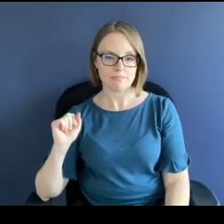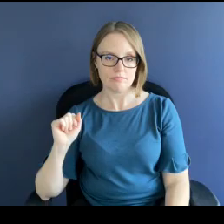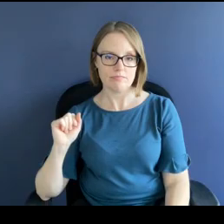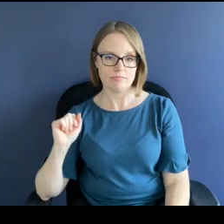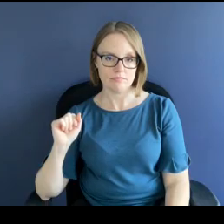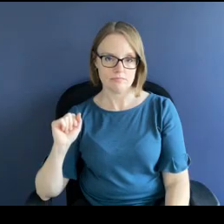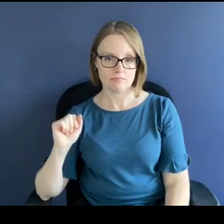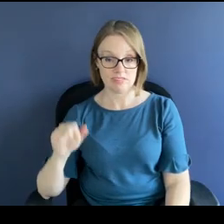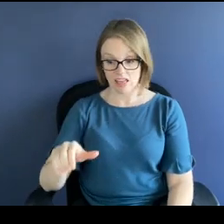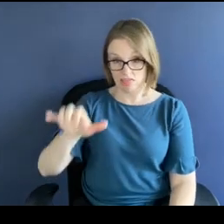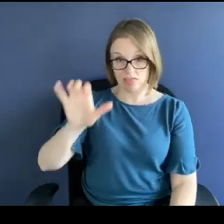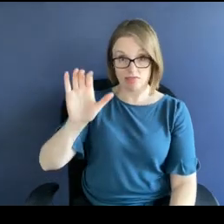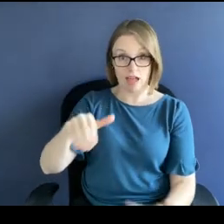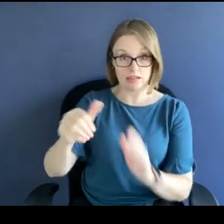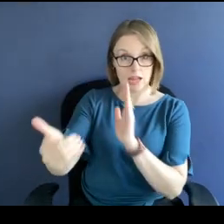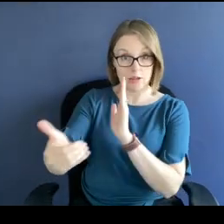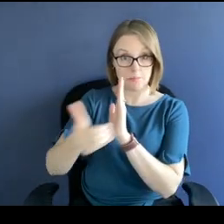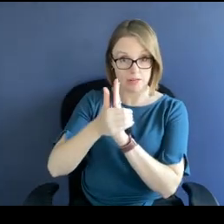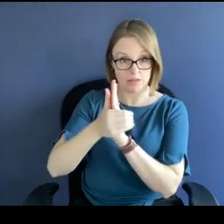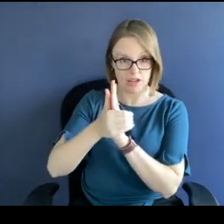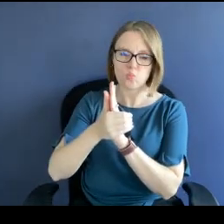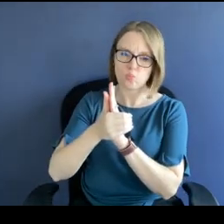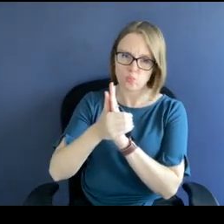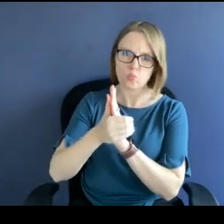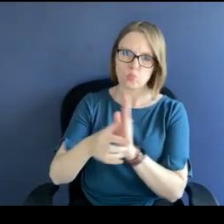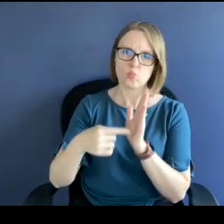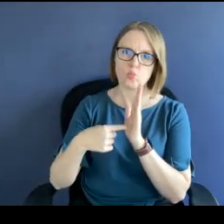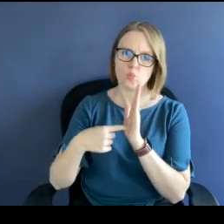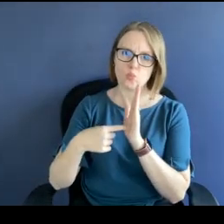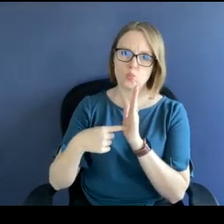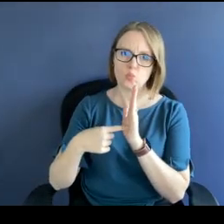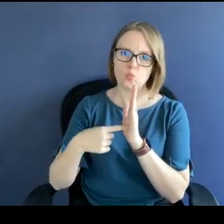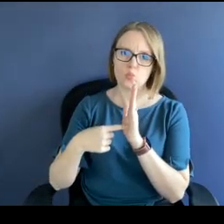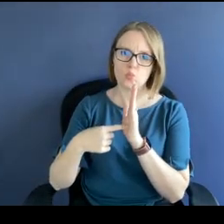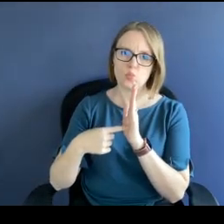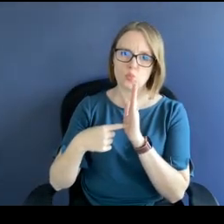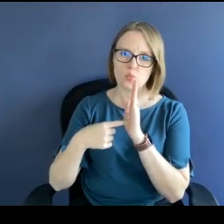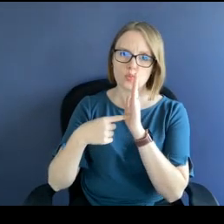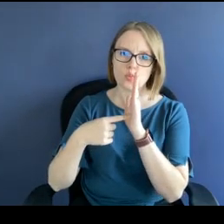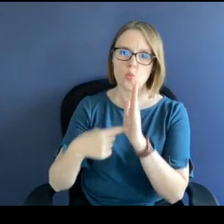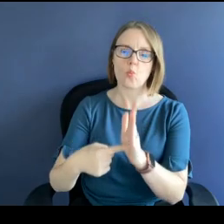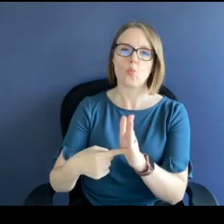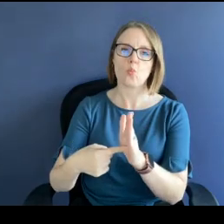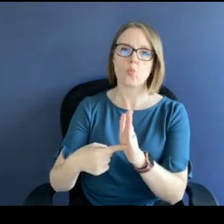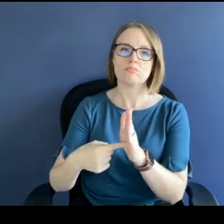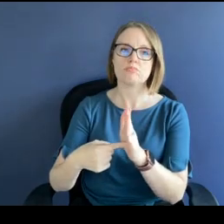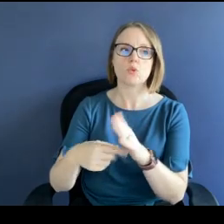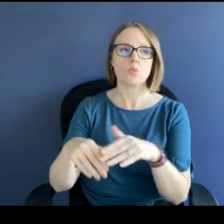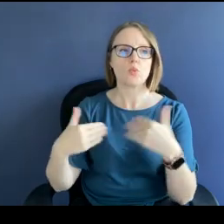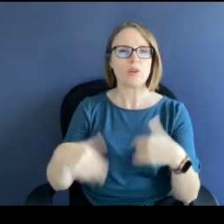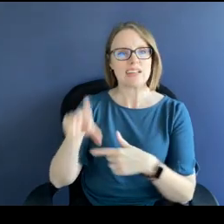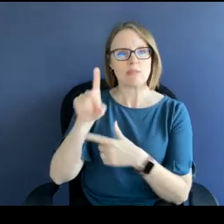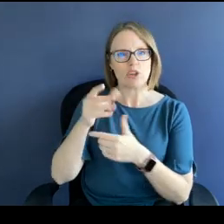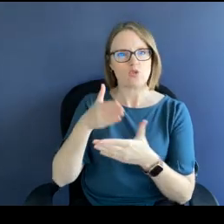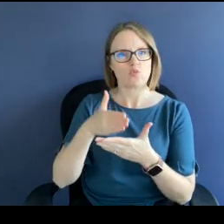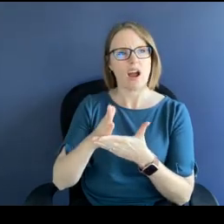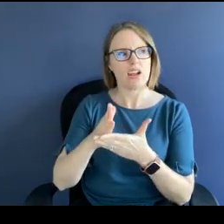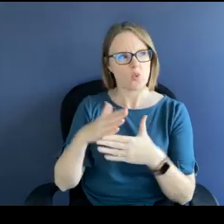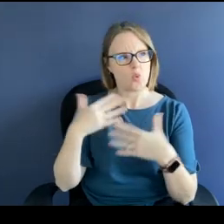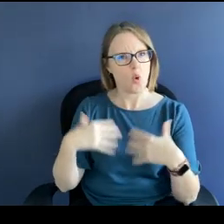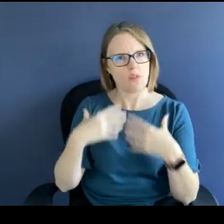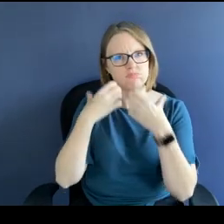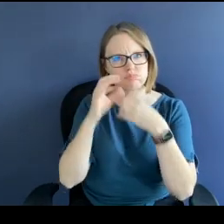The amendment underscored the importance of disability rights and reflected